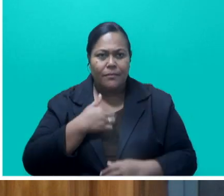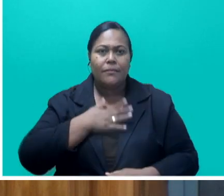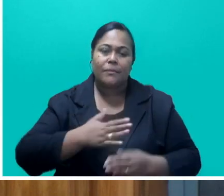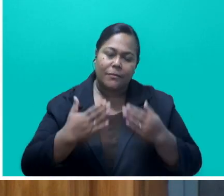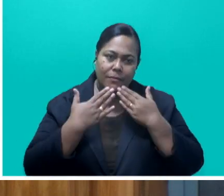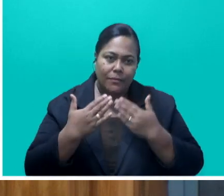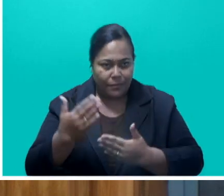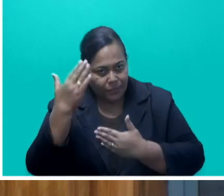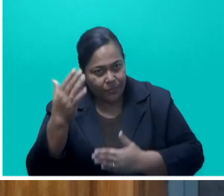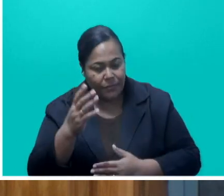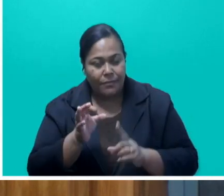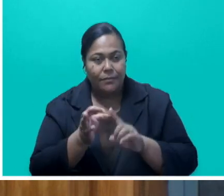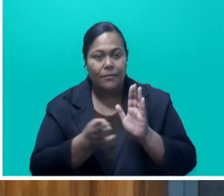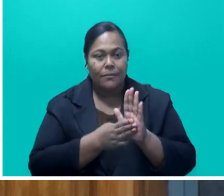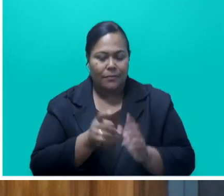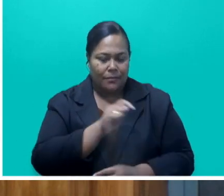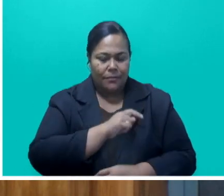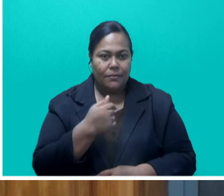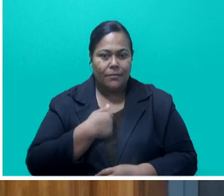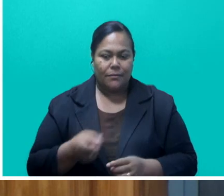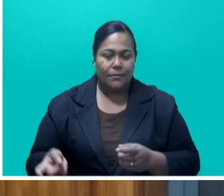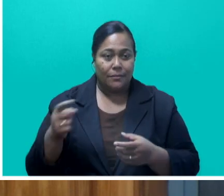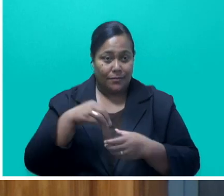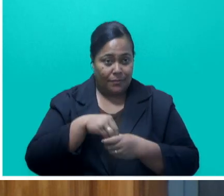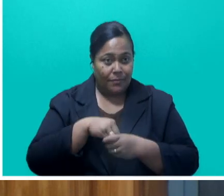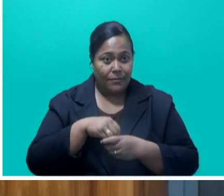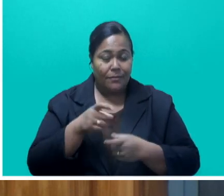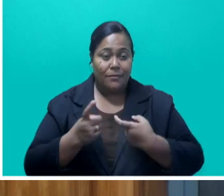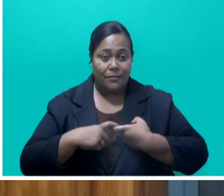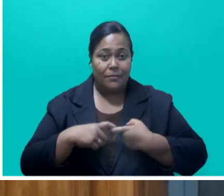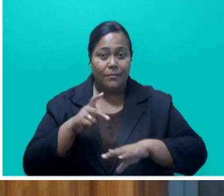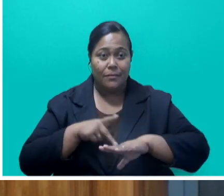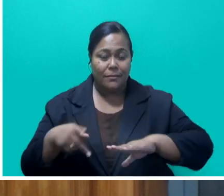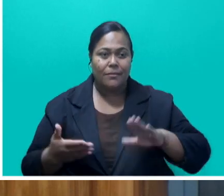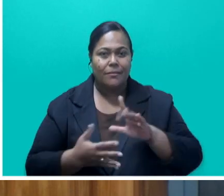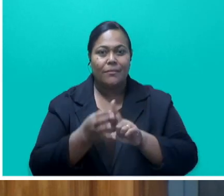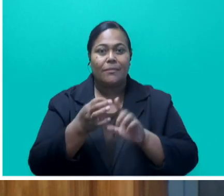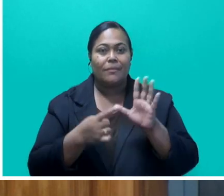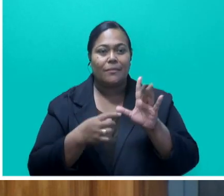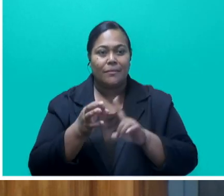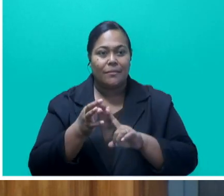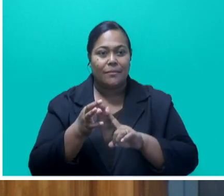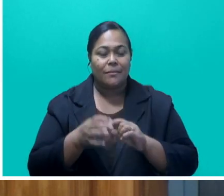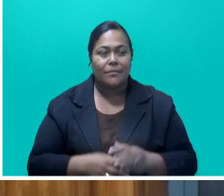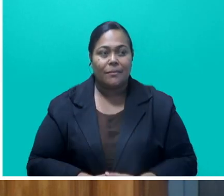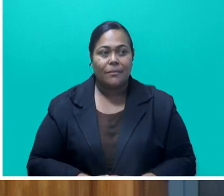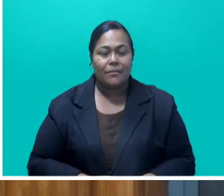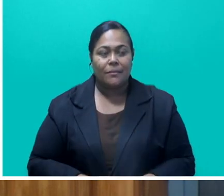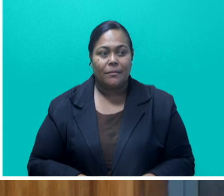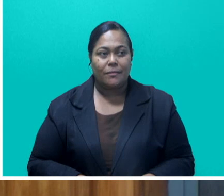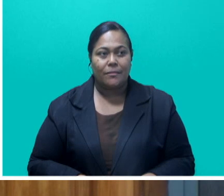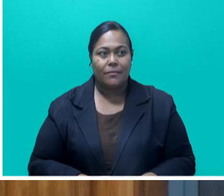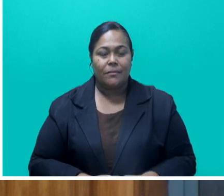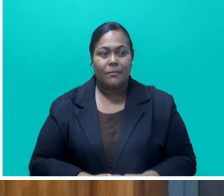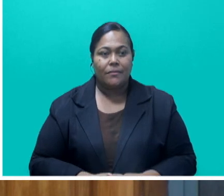me to become a Member of Parliament under the People's Alliance Party, as well as the